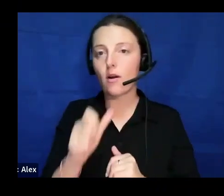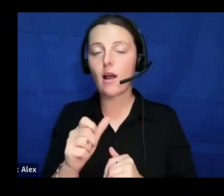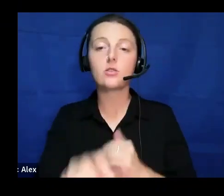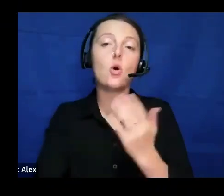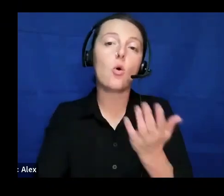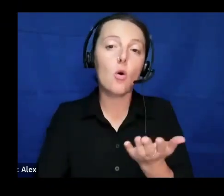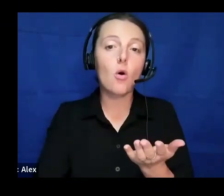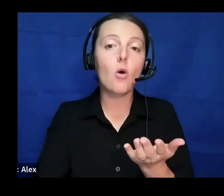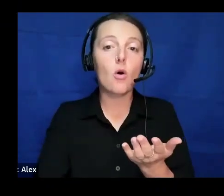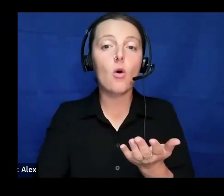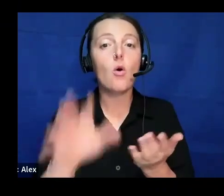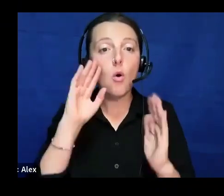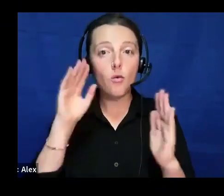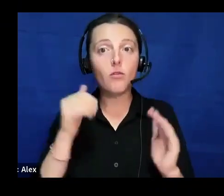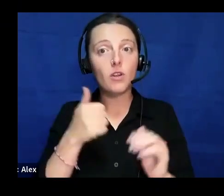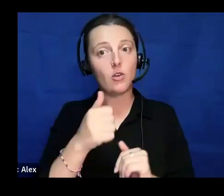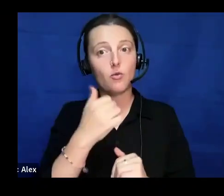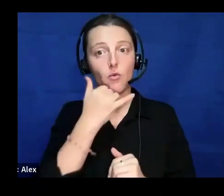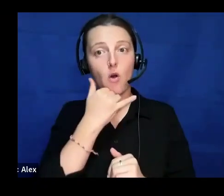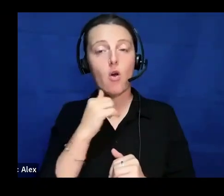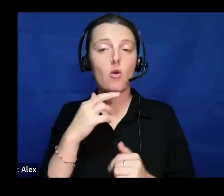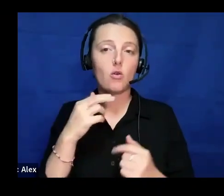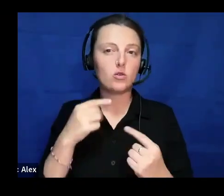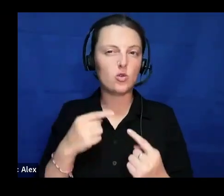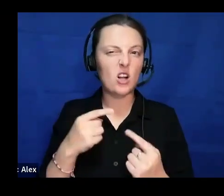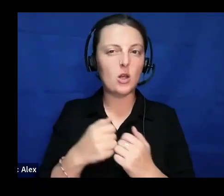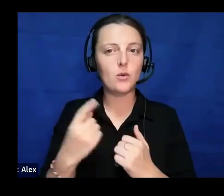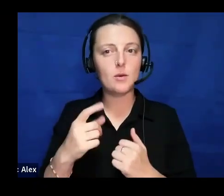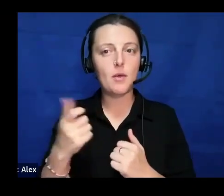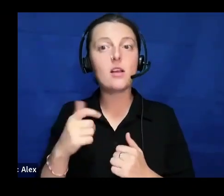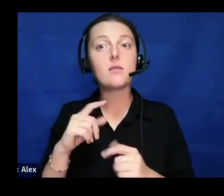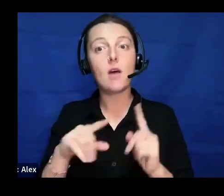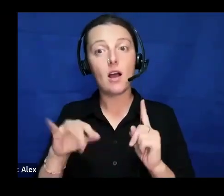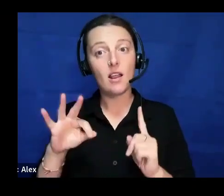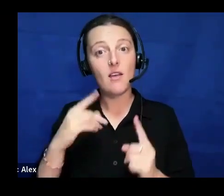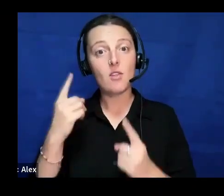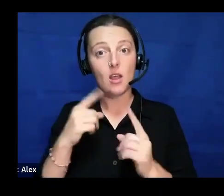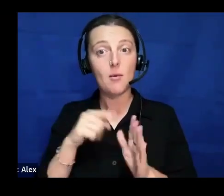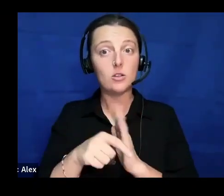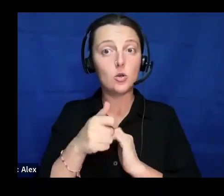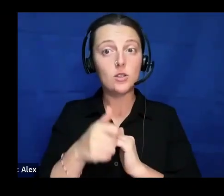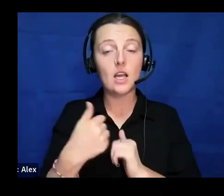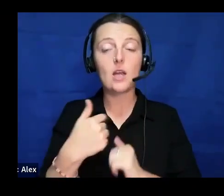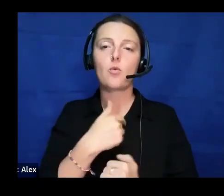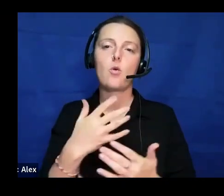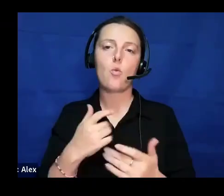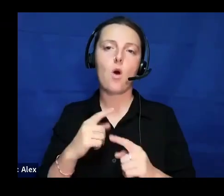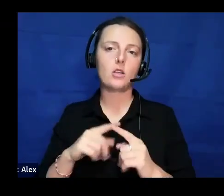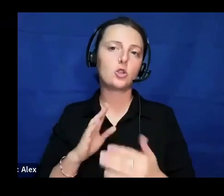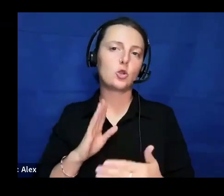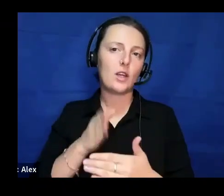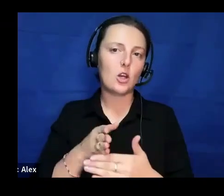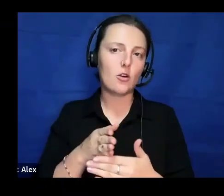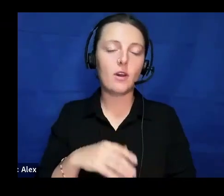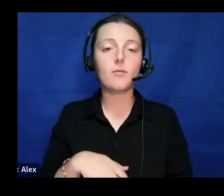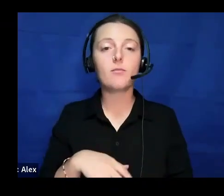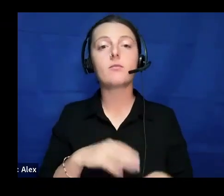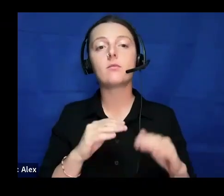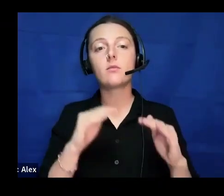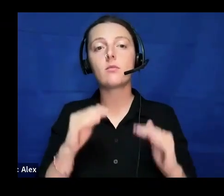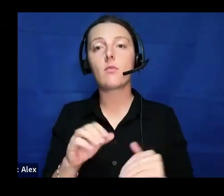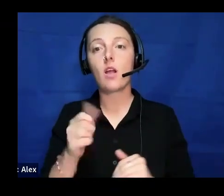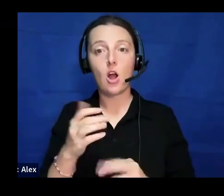something else. But if they are thinking about suicide, we want to intervene. Another really important thing is to listen to